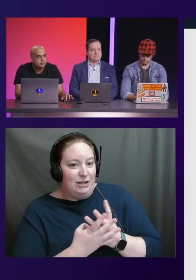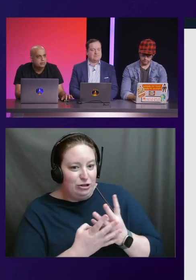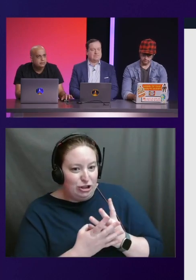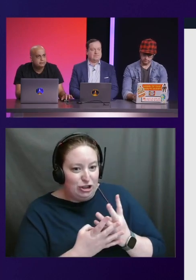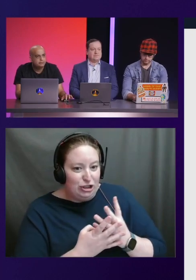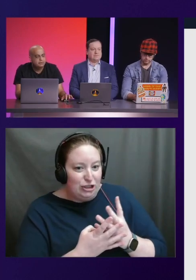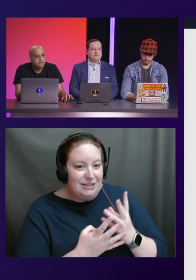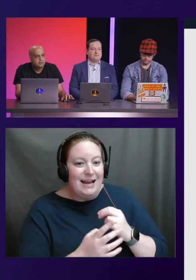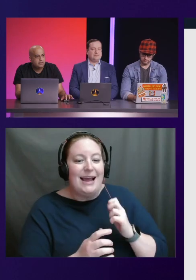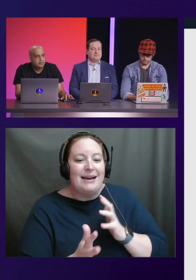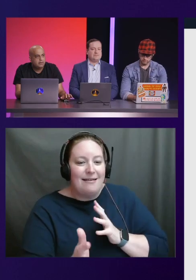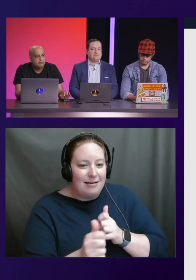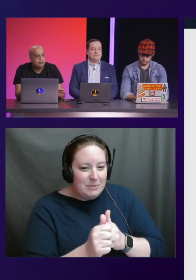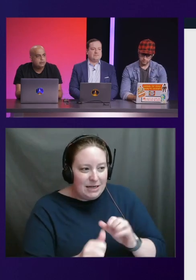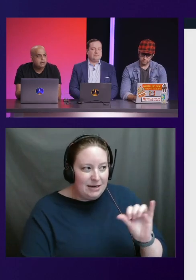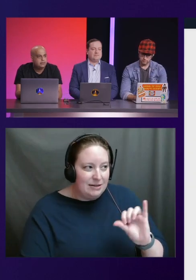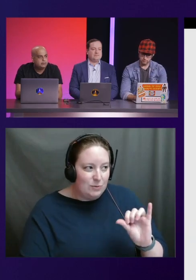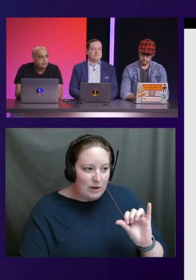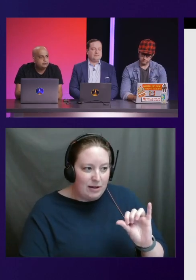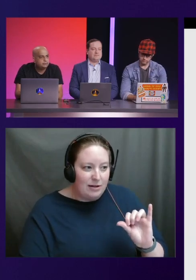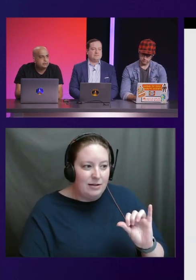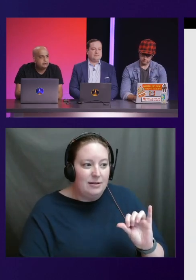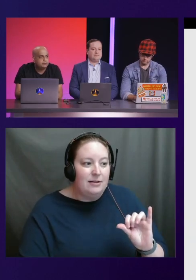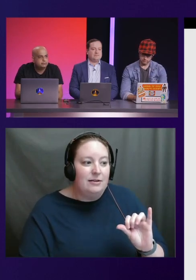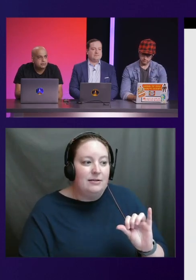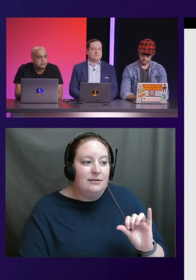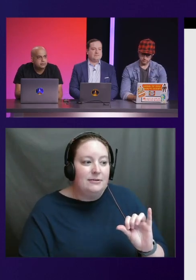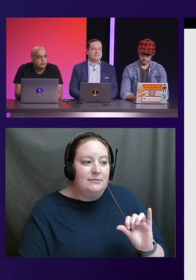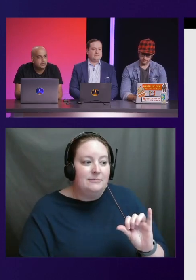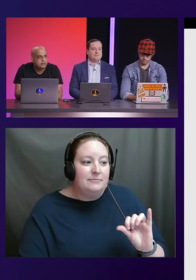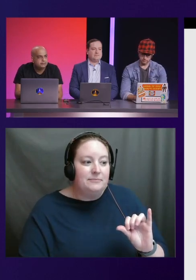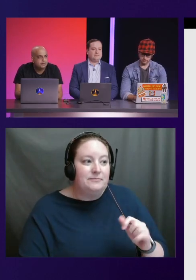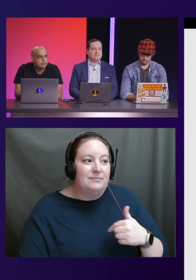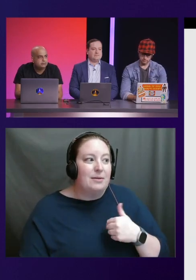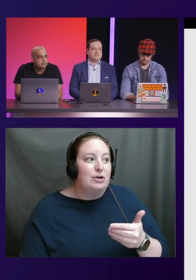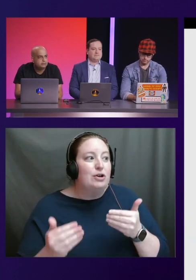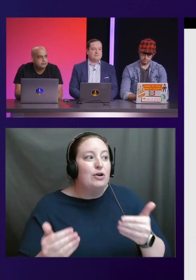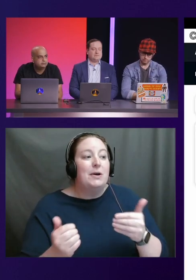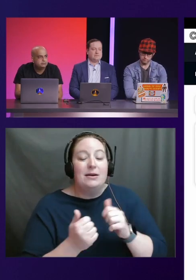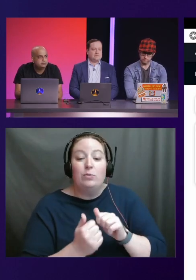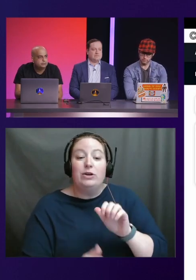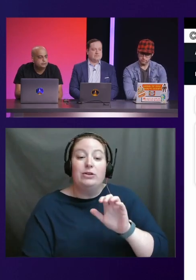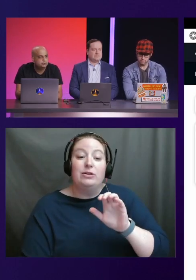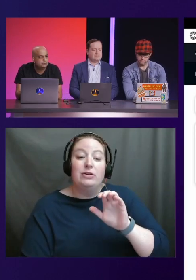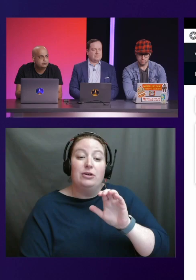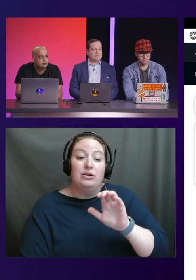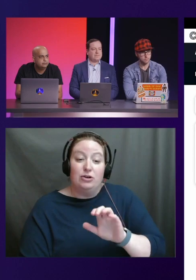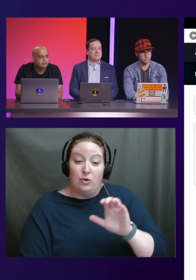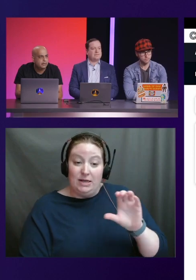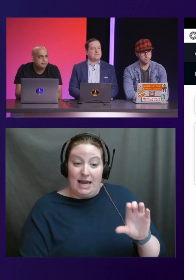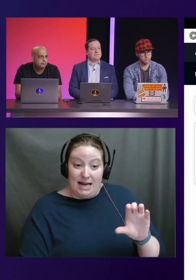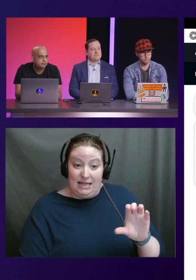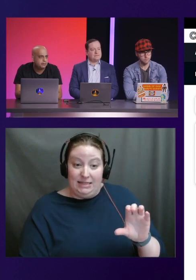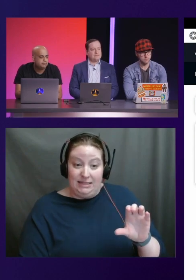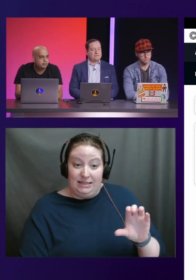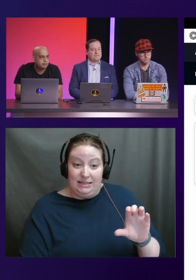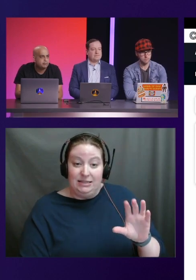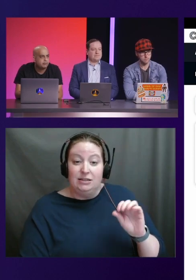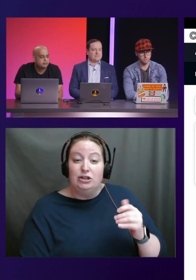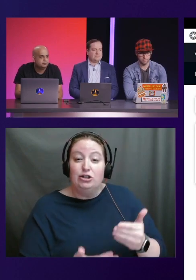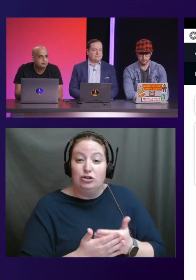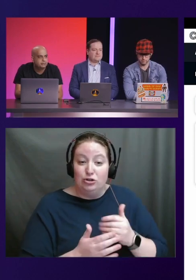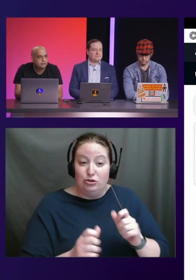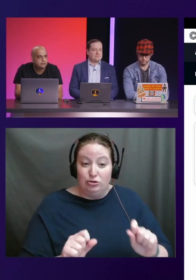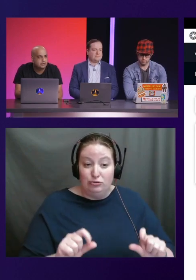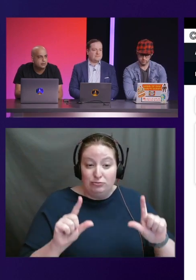as well. So I'm gonna go ahead towards CodeCatalyst now. Just move over to the new tab. I'm already